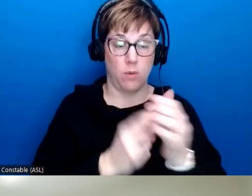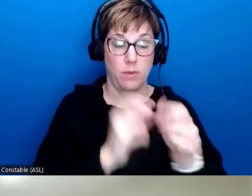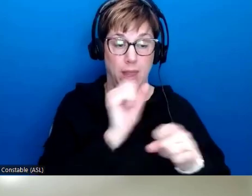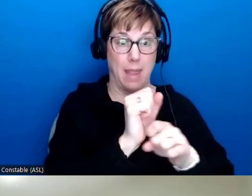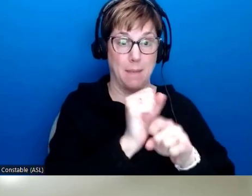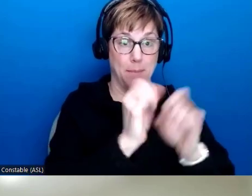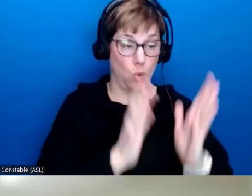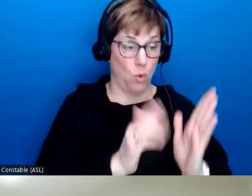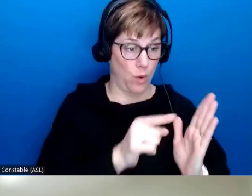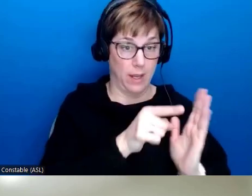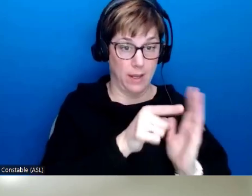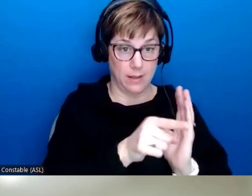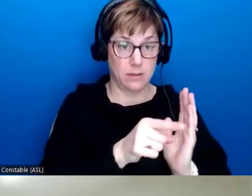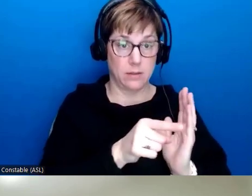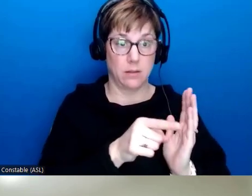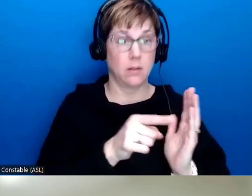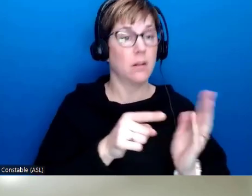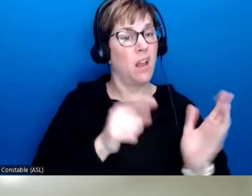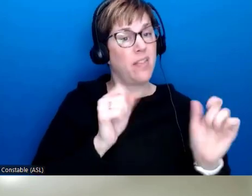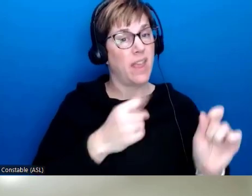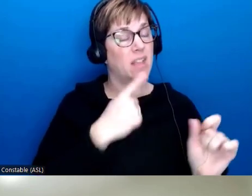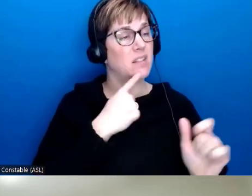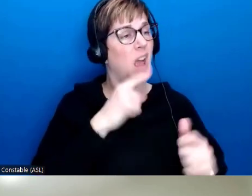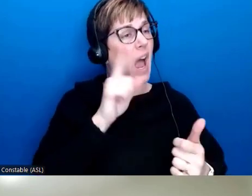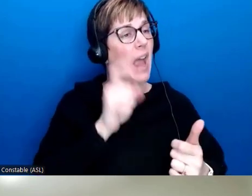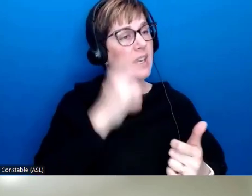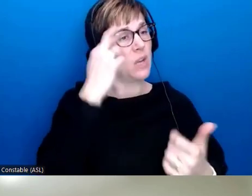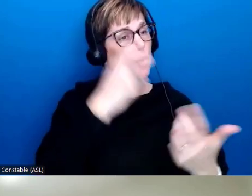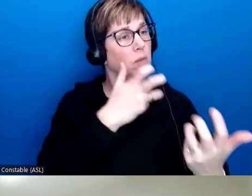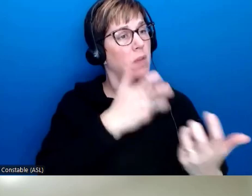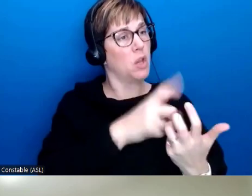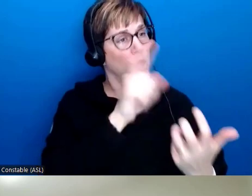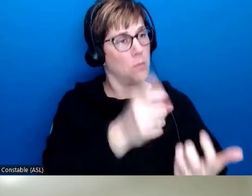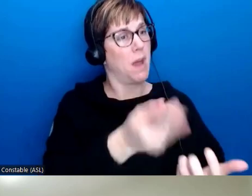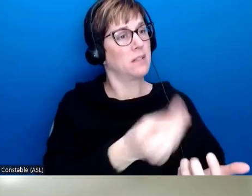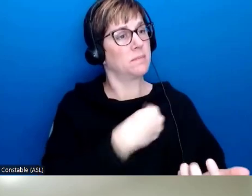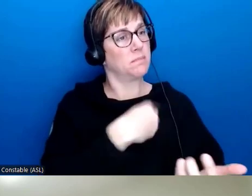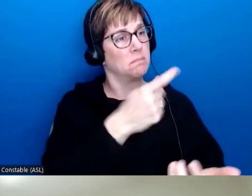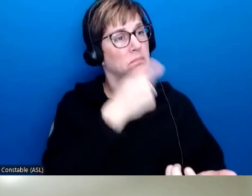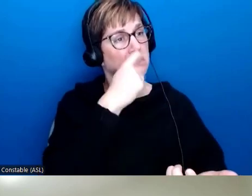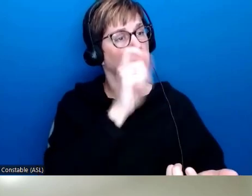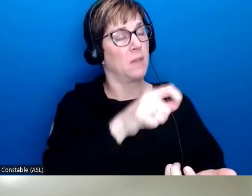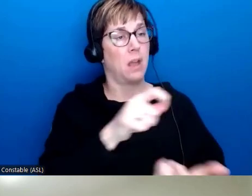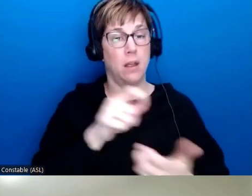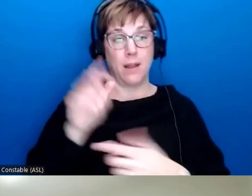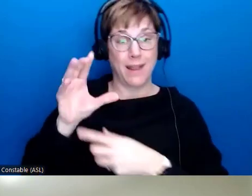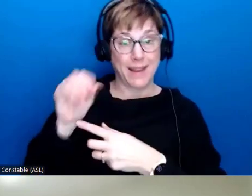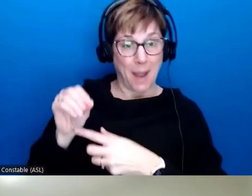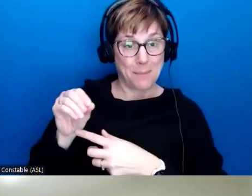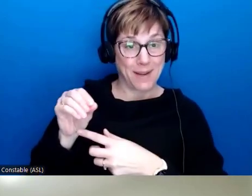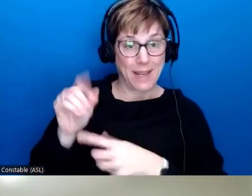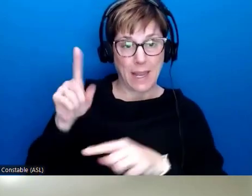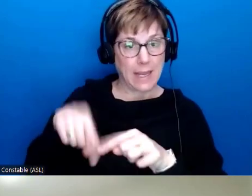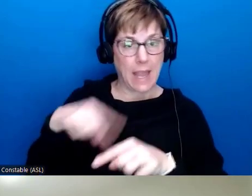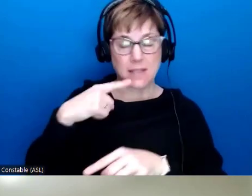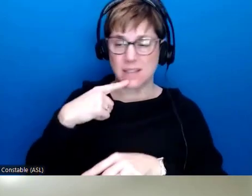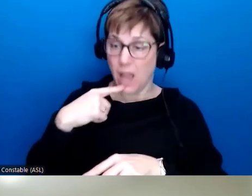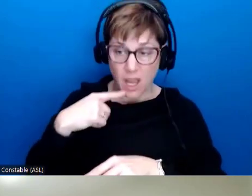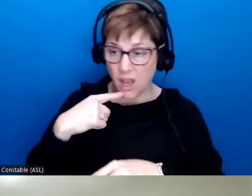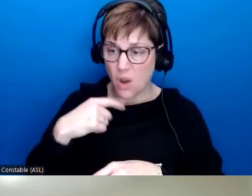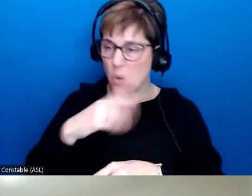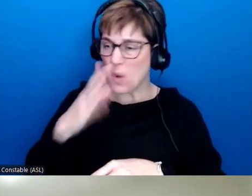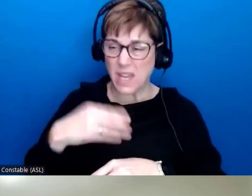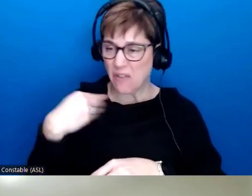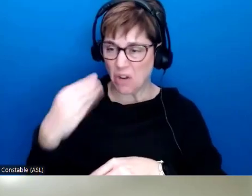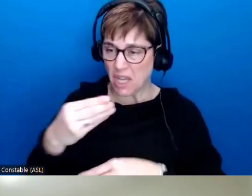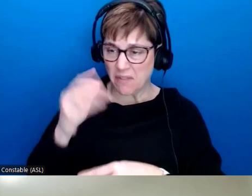aren't necessarily just allowed to say, I need this reasonable accommodation, you got to give it to me. And employers aren't allowed to say, we don't give that kind of reasonable